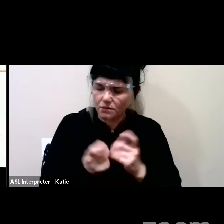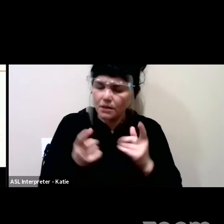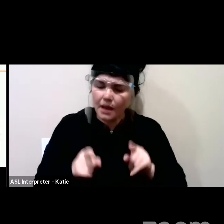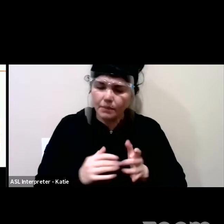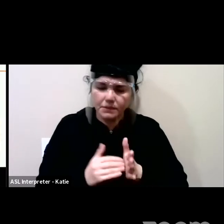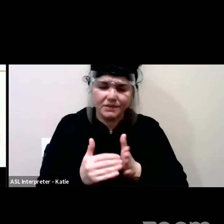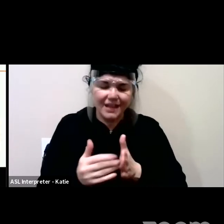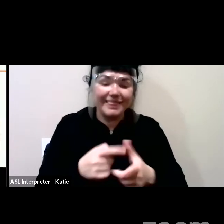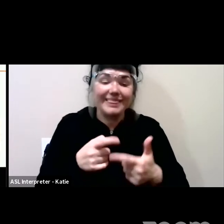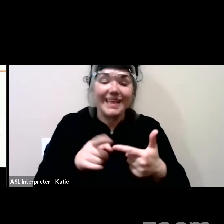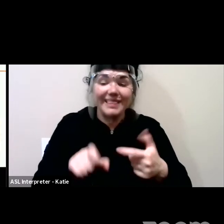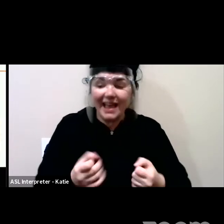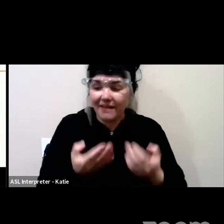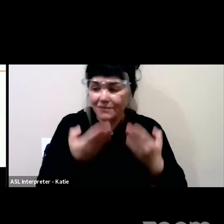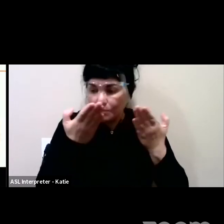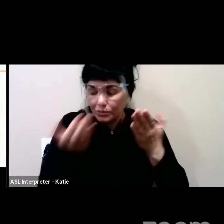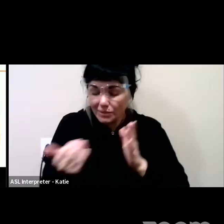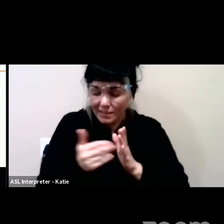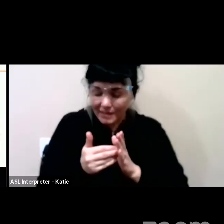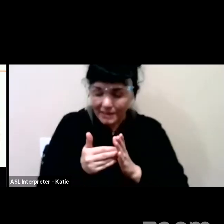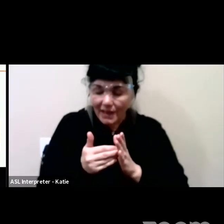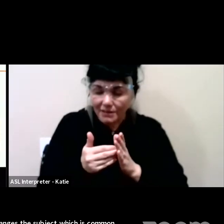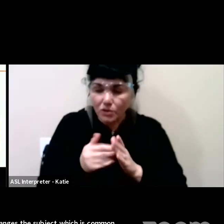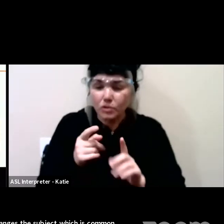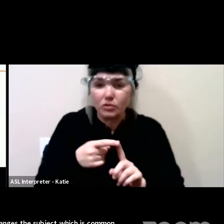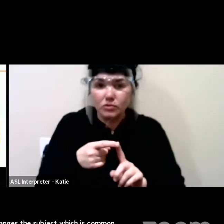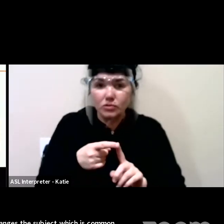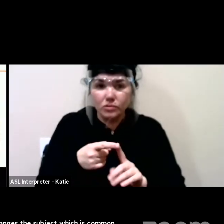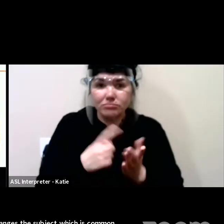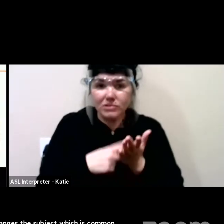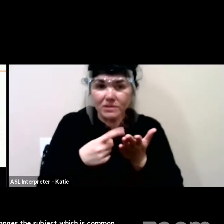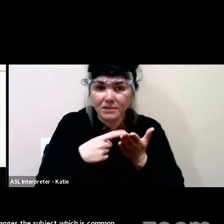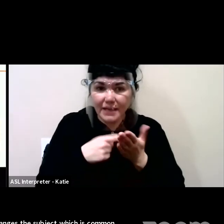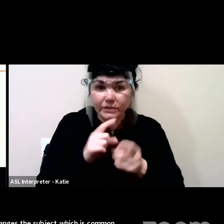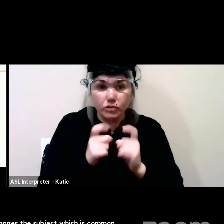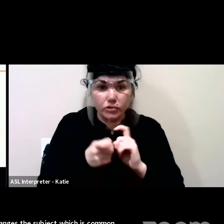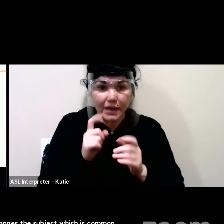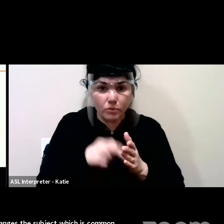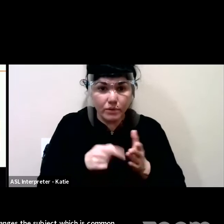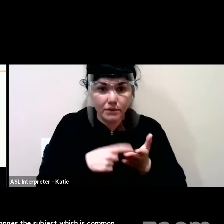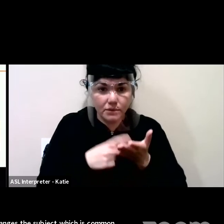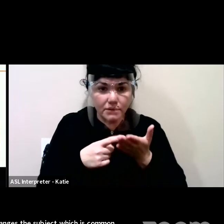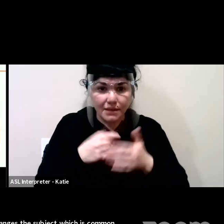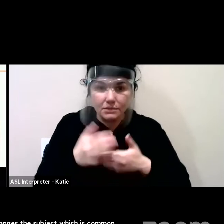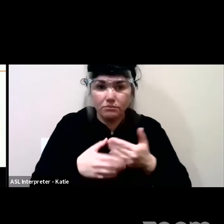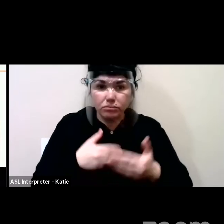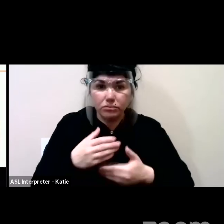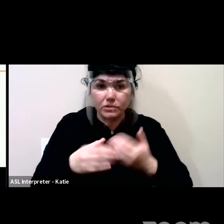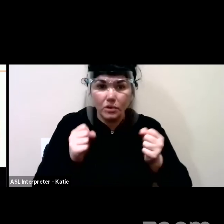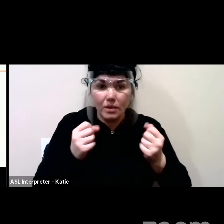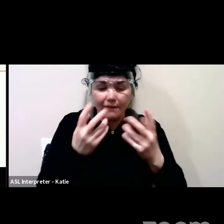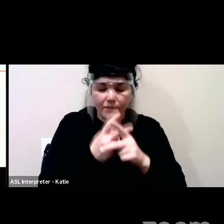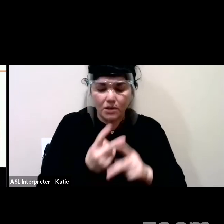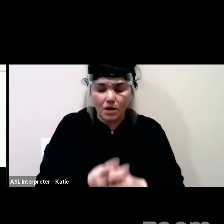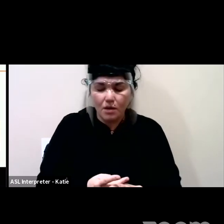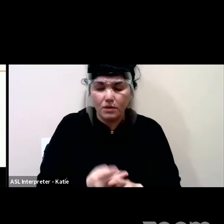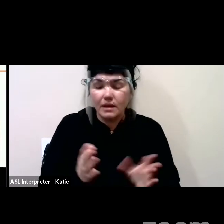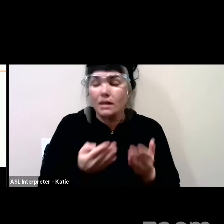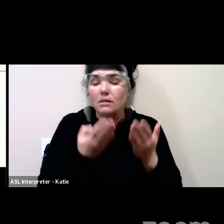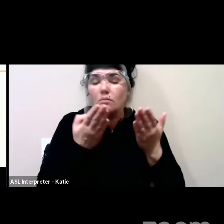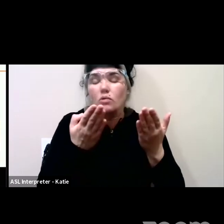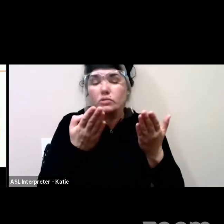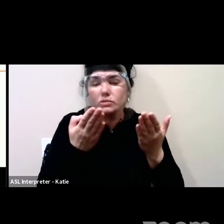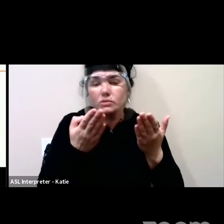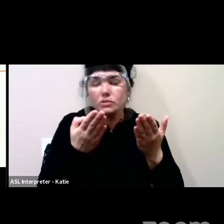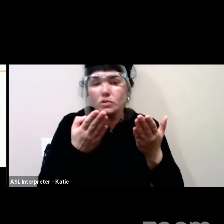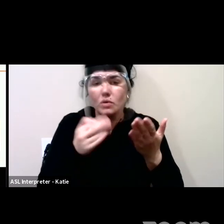have to then do another motion to discuss to change the the what they're discussing you know as you go so you can figure it out and the motion to close to clear the